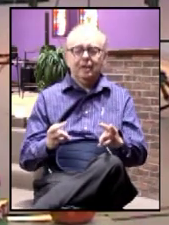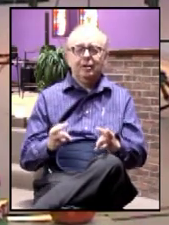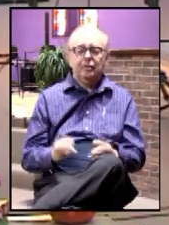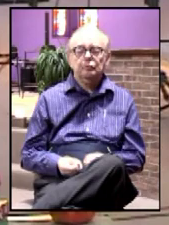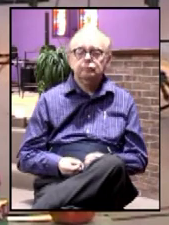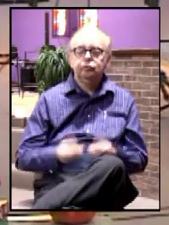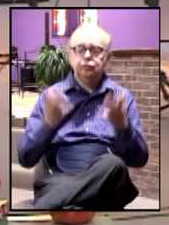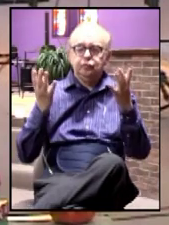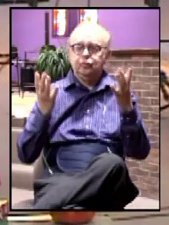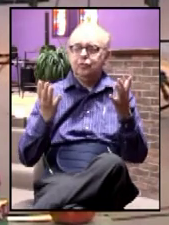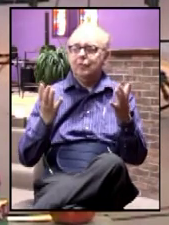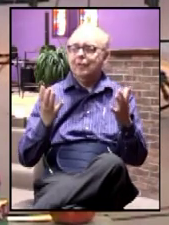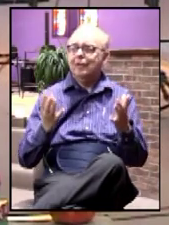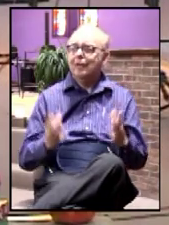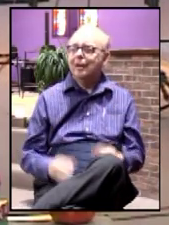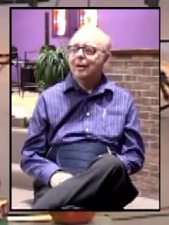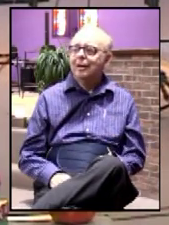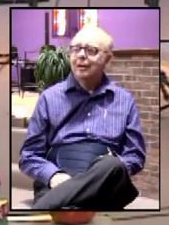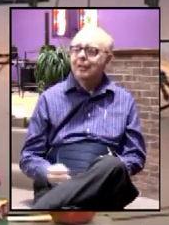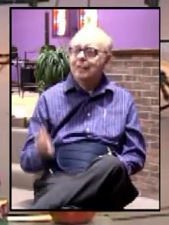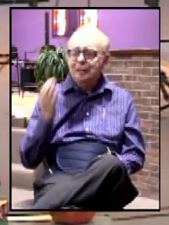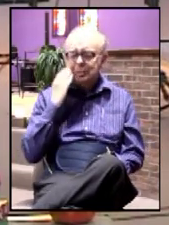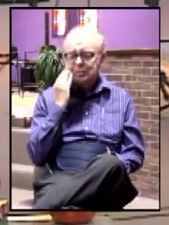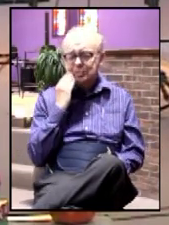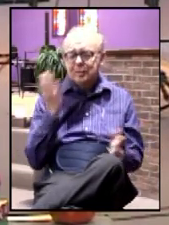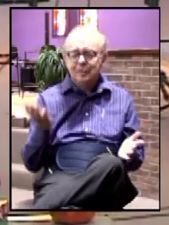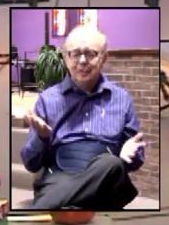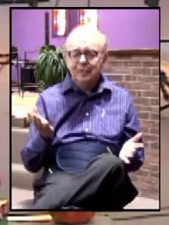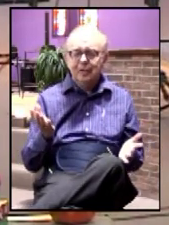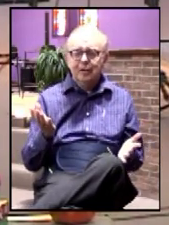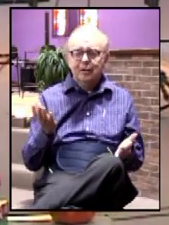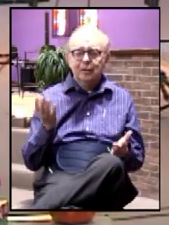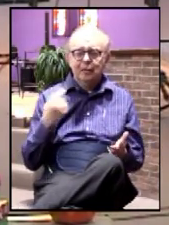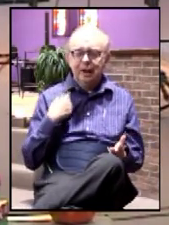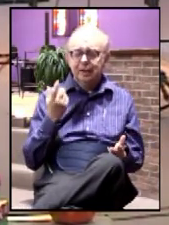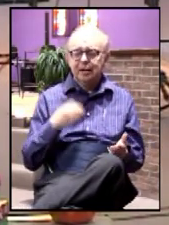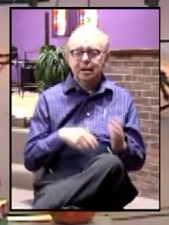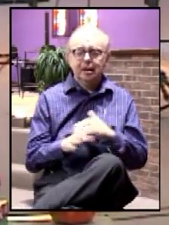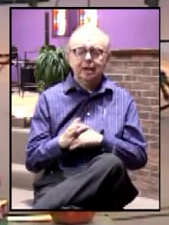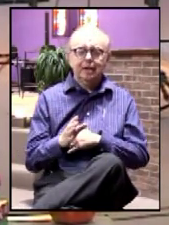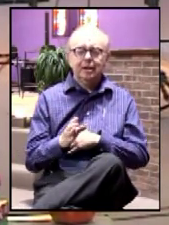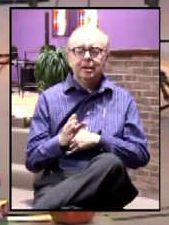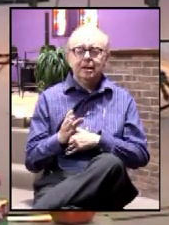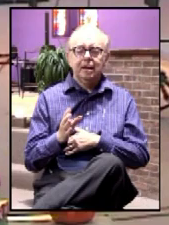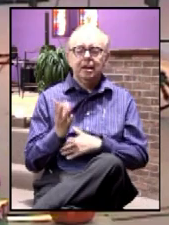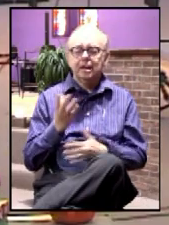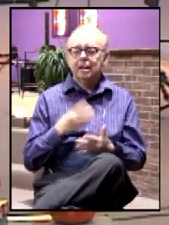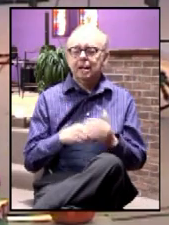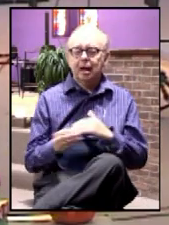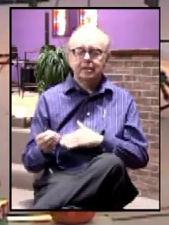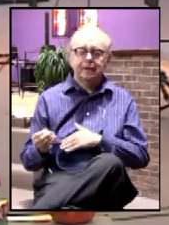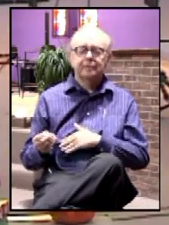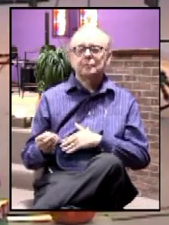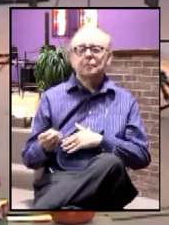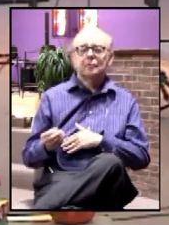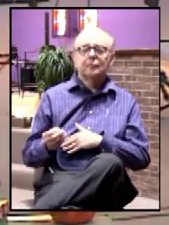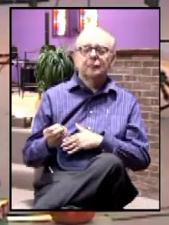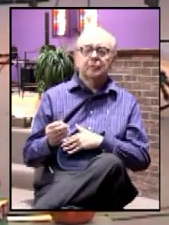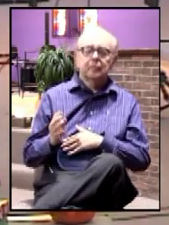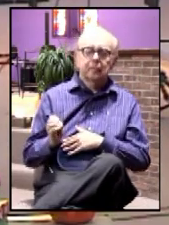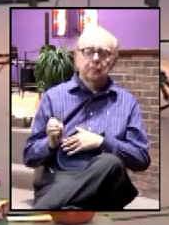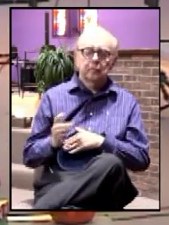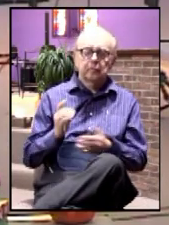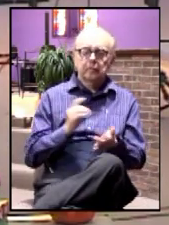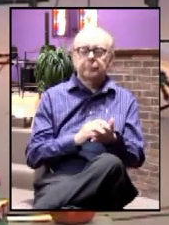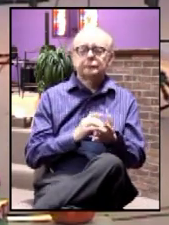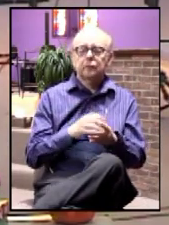just explode it, you know, to a point where I can get in there and get in and get out. Or being